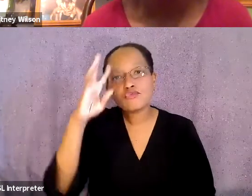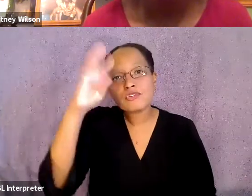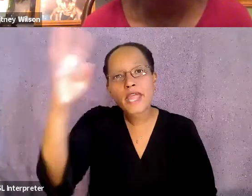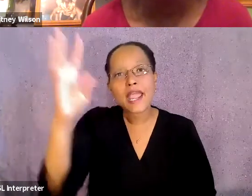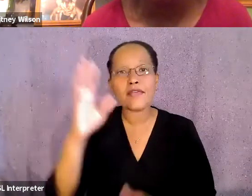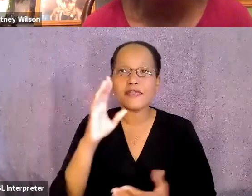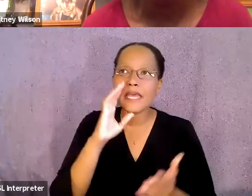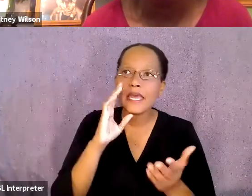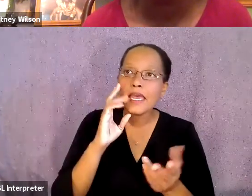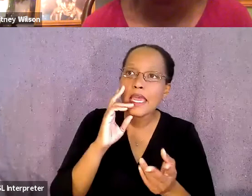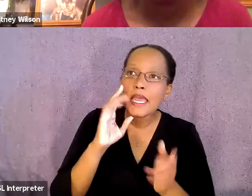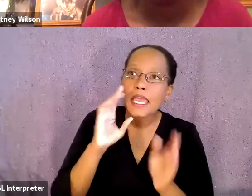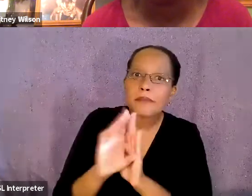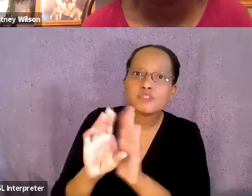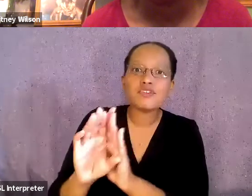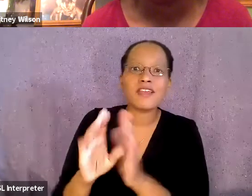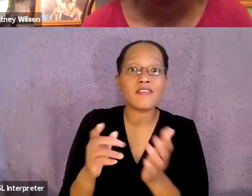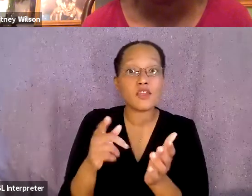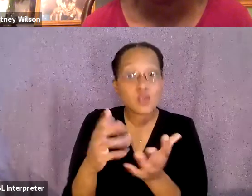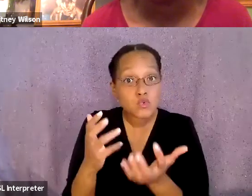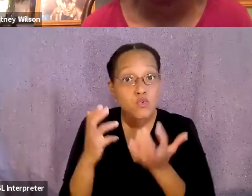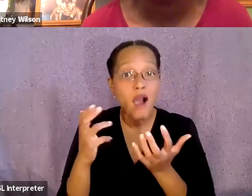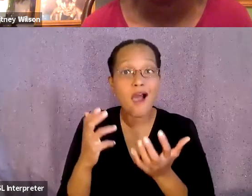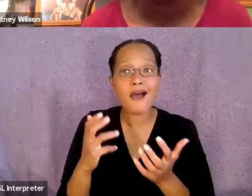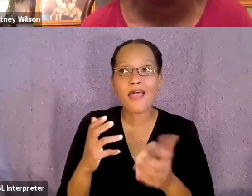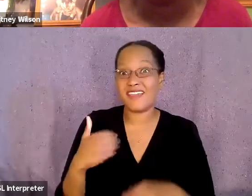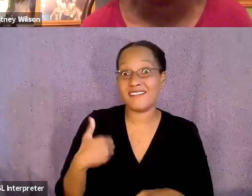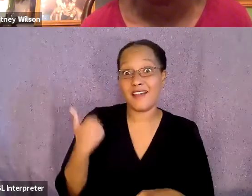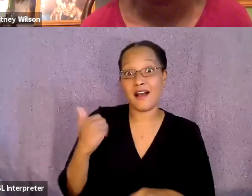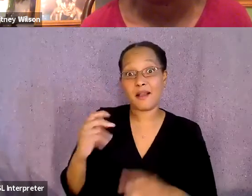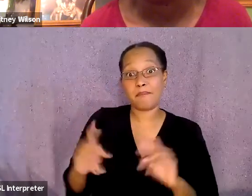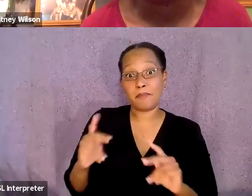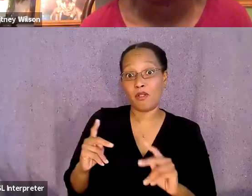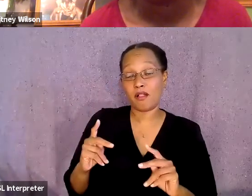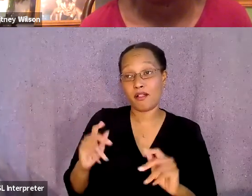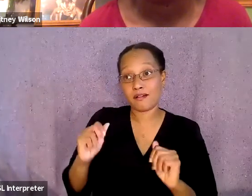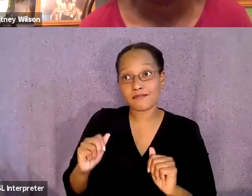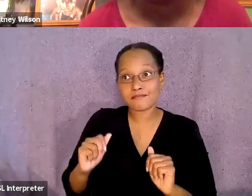need, but the young people nipping at our heels can have? Either one of you can start.